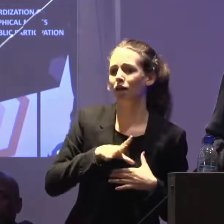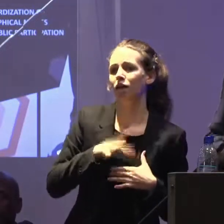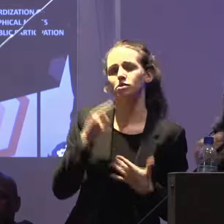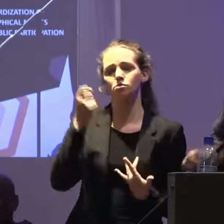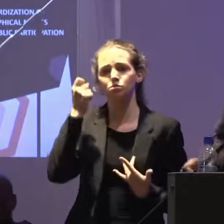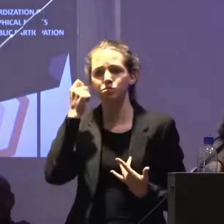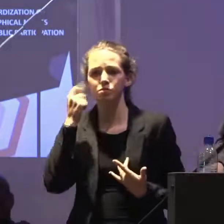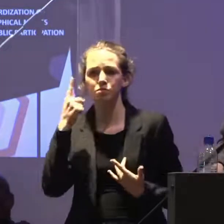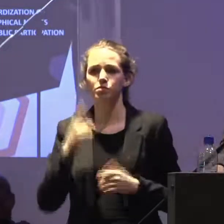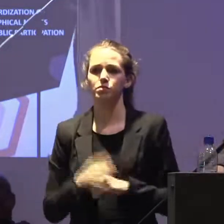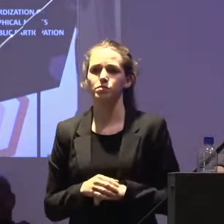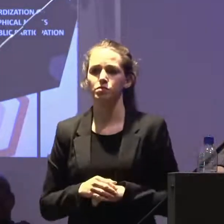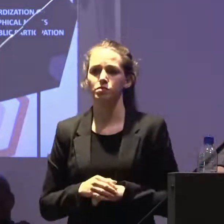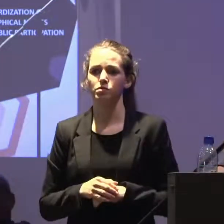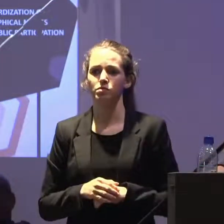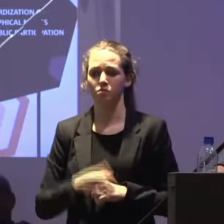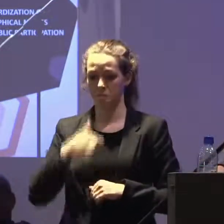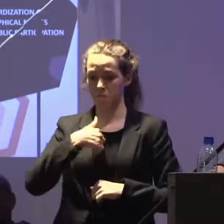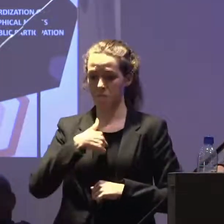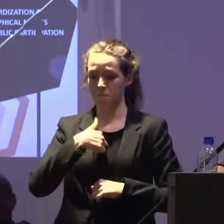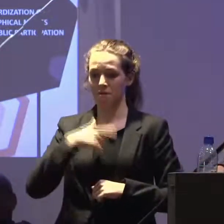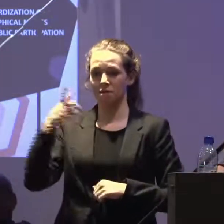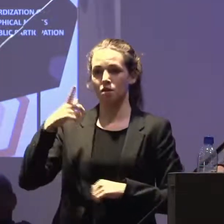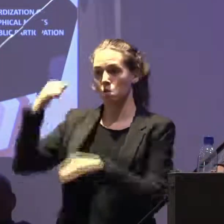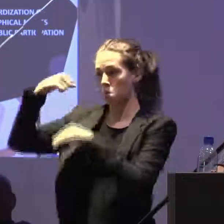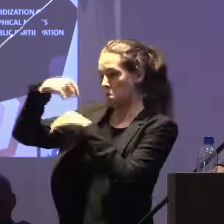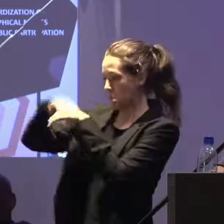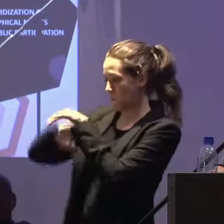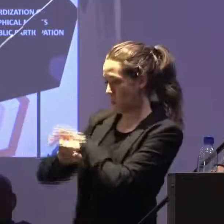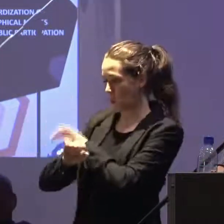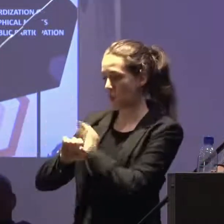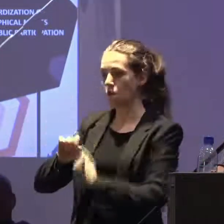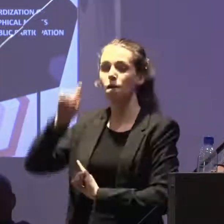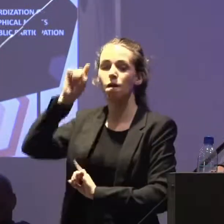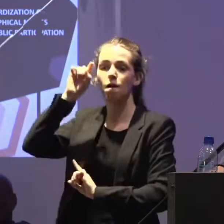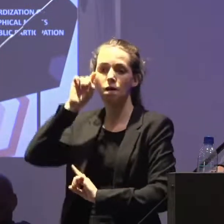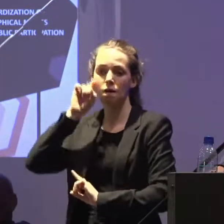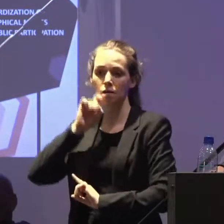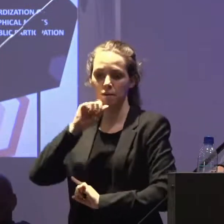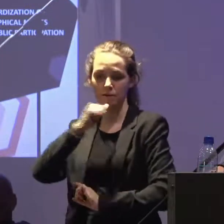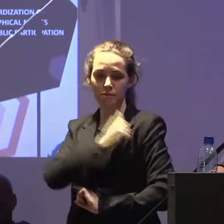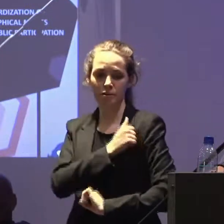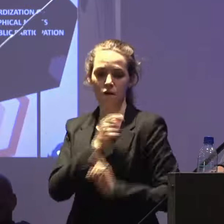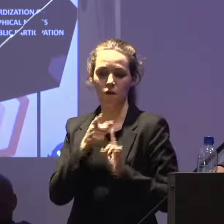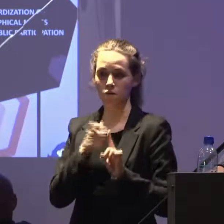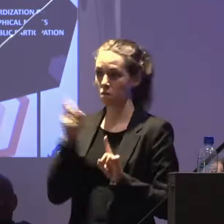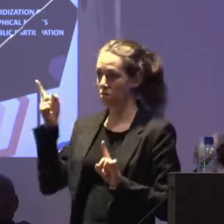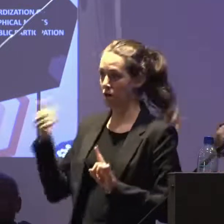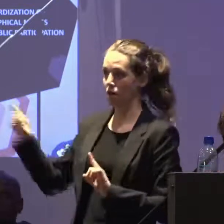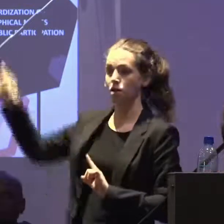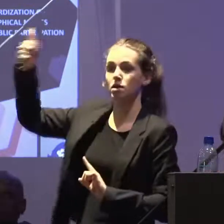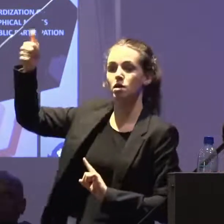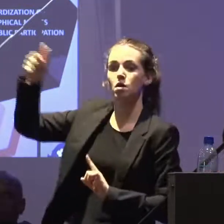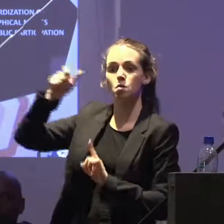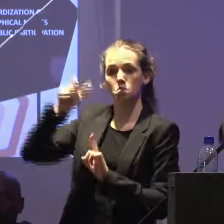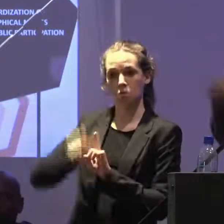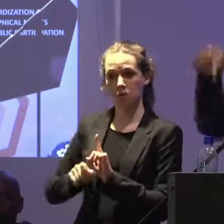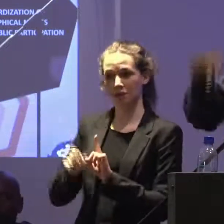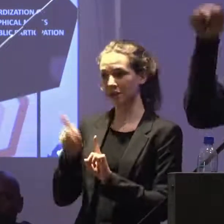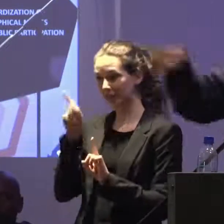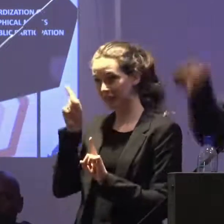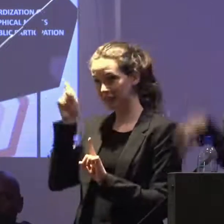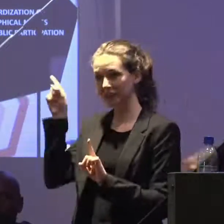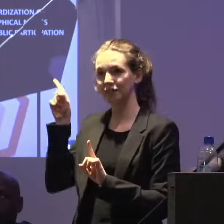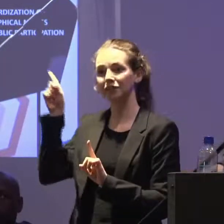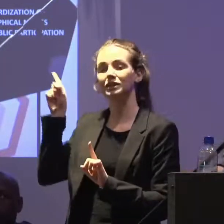I told you I'm the great-grandson of Hoshimamburu. My great-grandfather was hanged